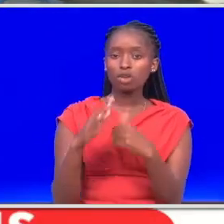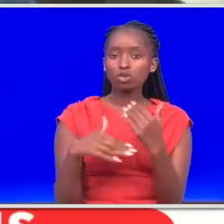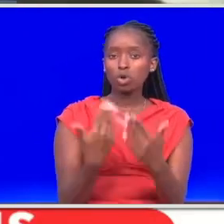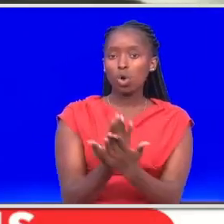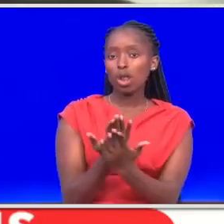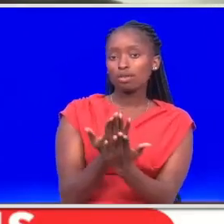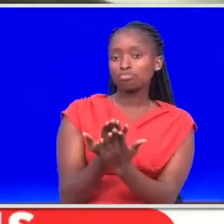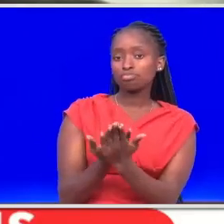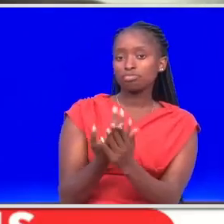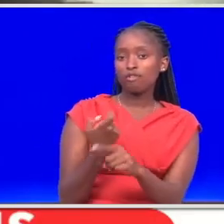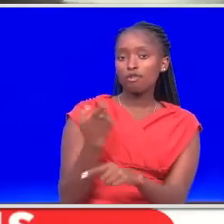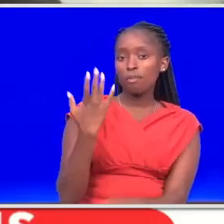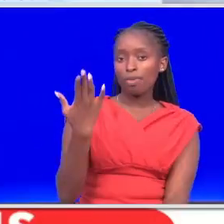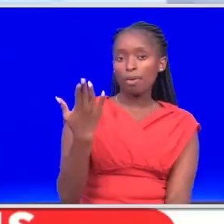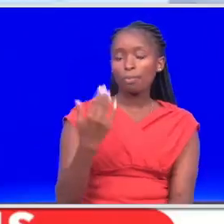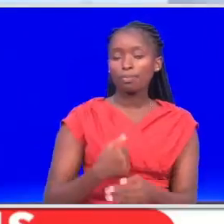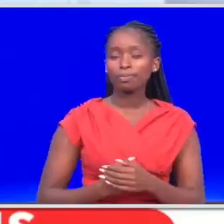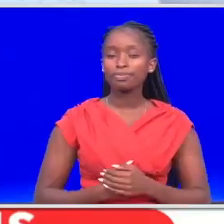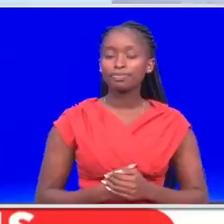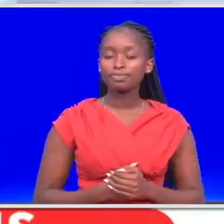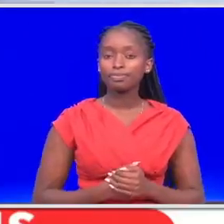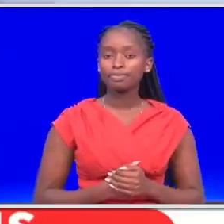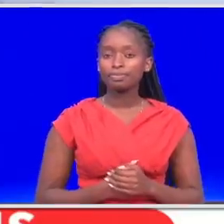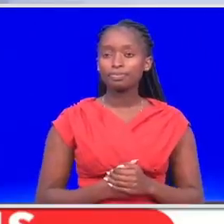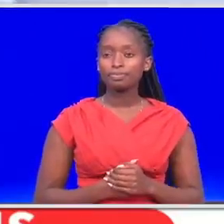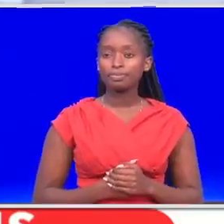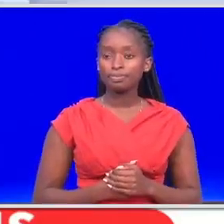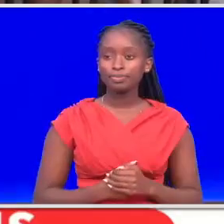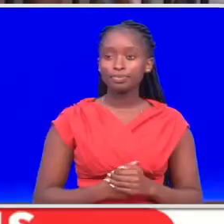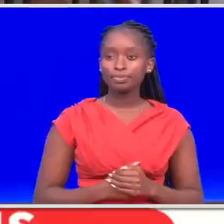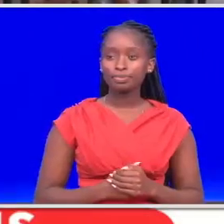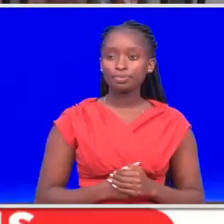all recommendations. Andrine Kilemi, TV 47.